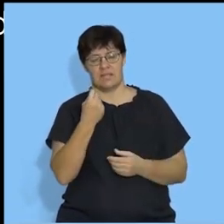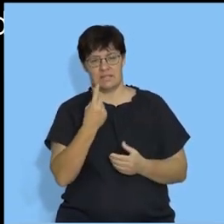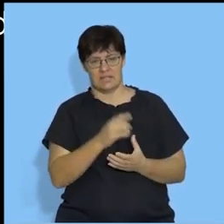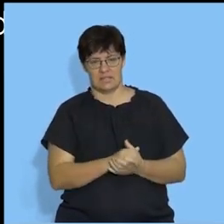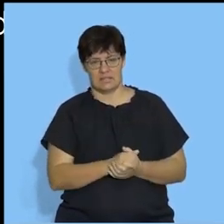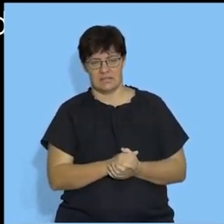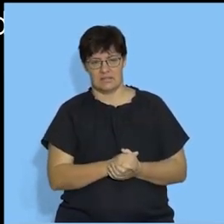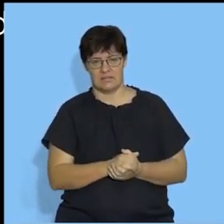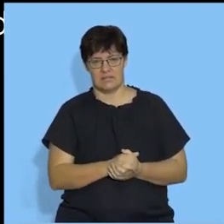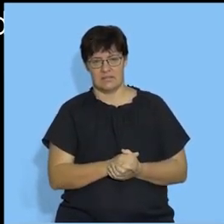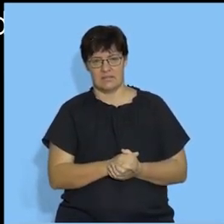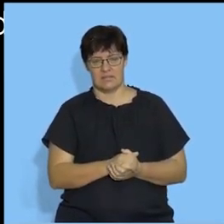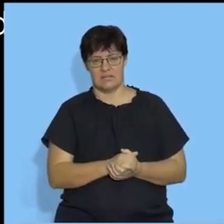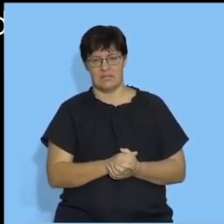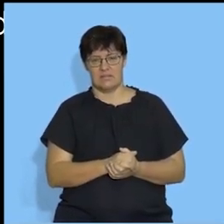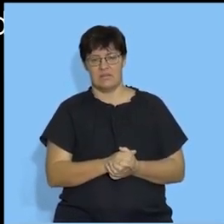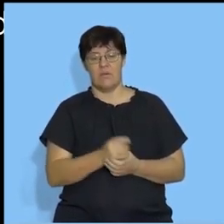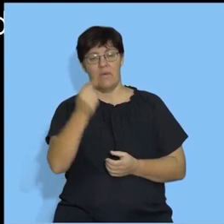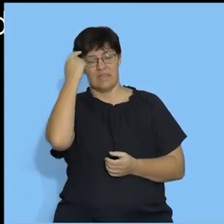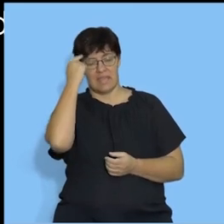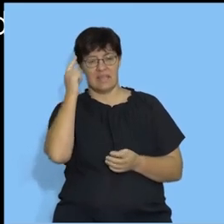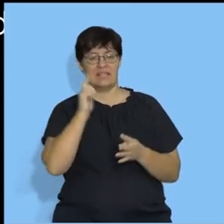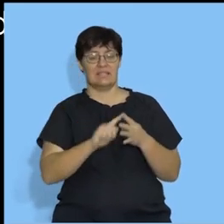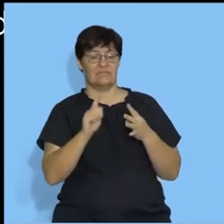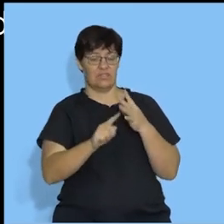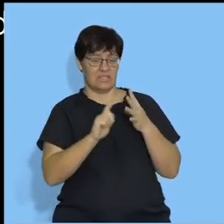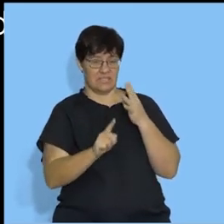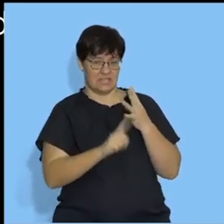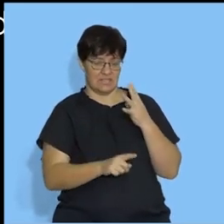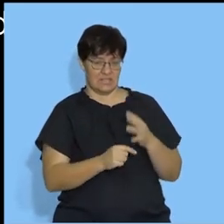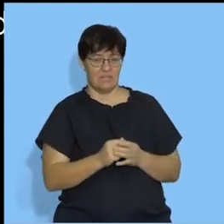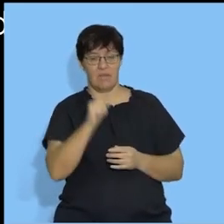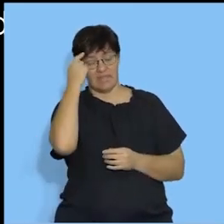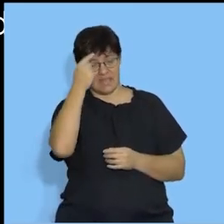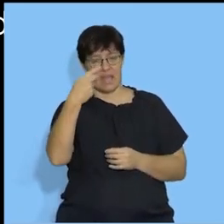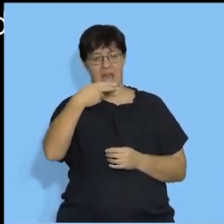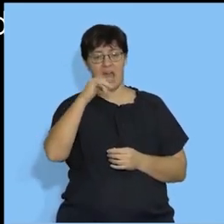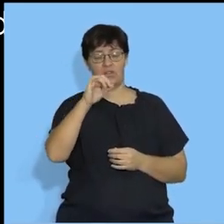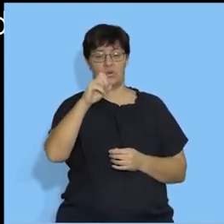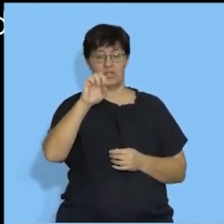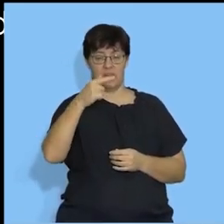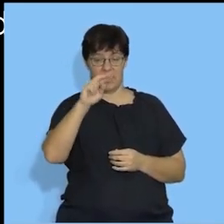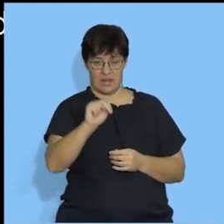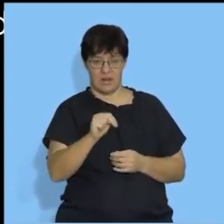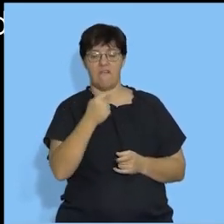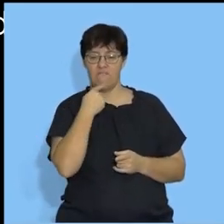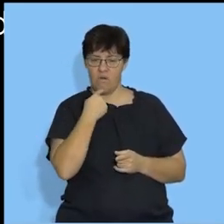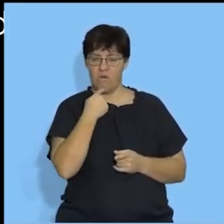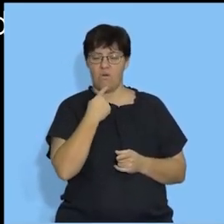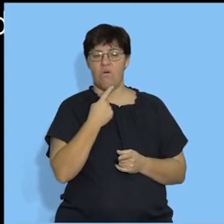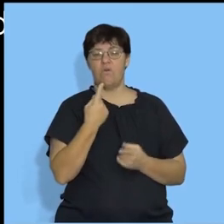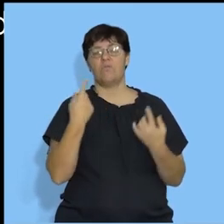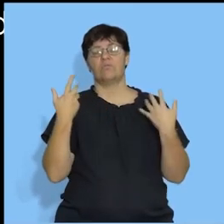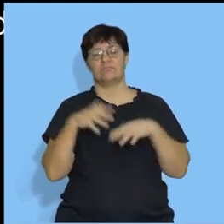of, different elements, we can think of hydrogen, in terms of the reactivity series. But then these are some of